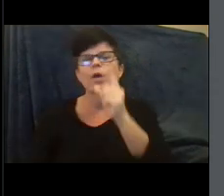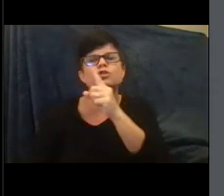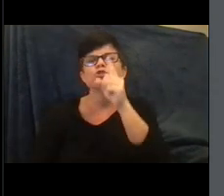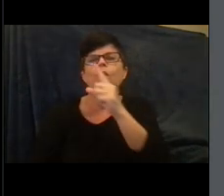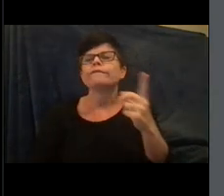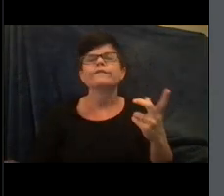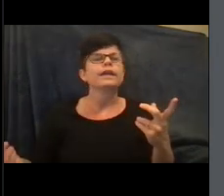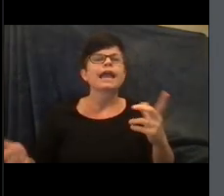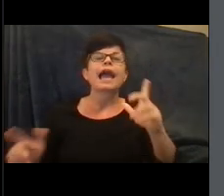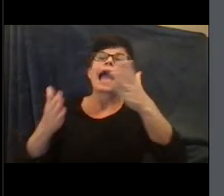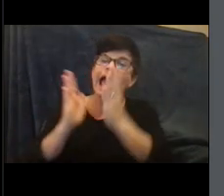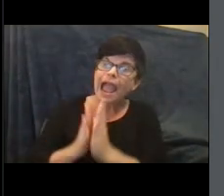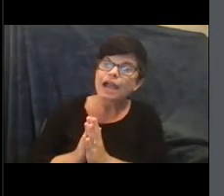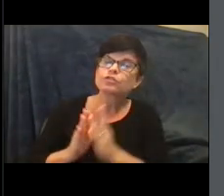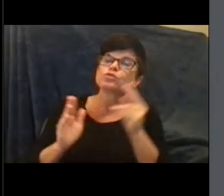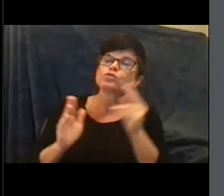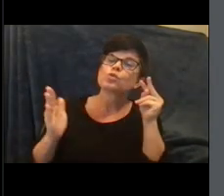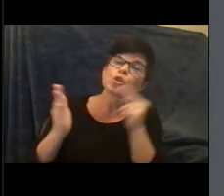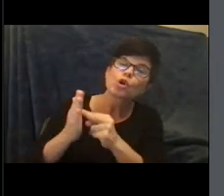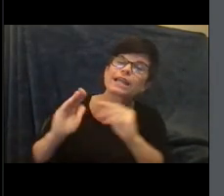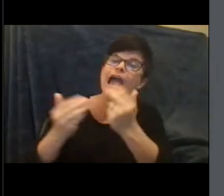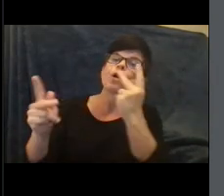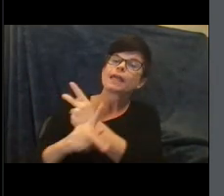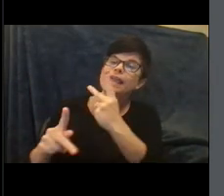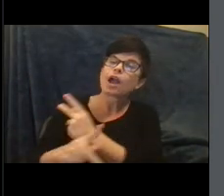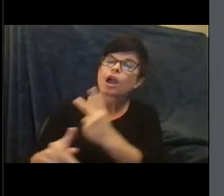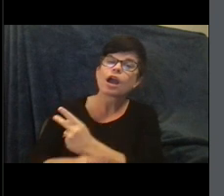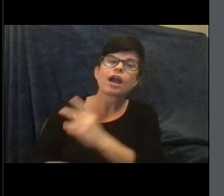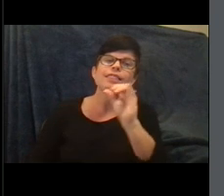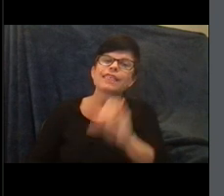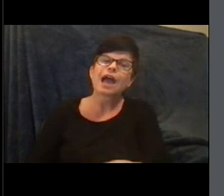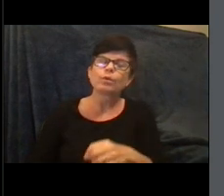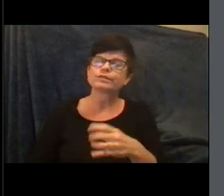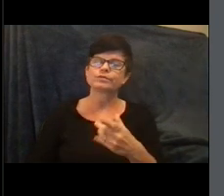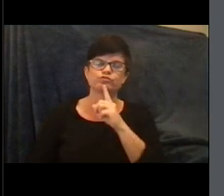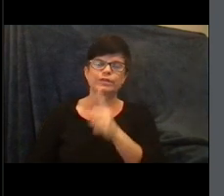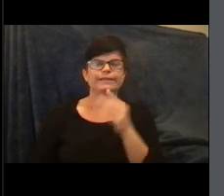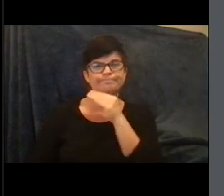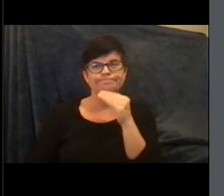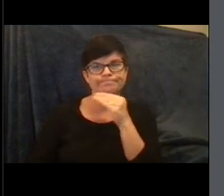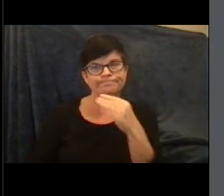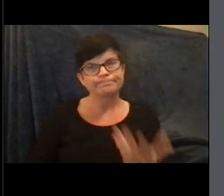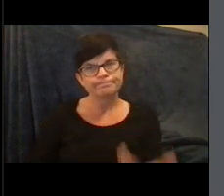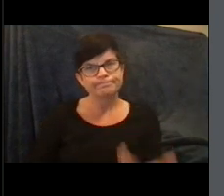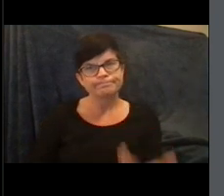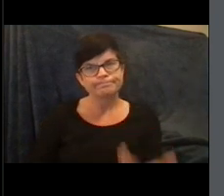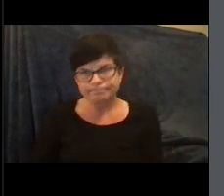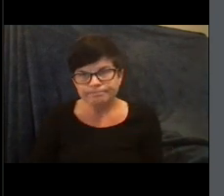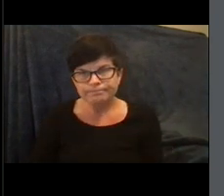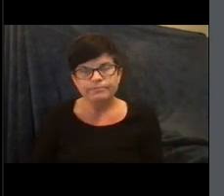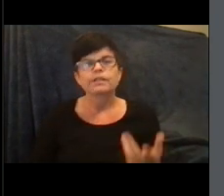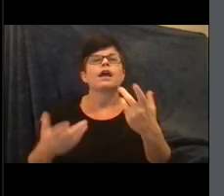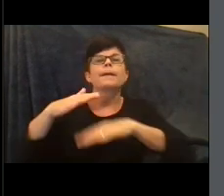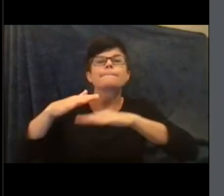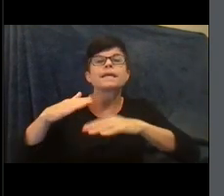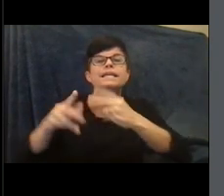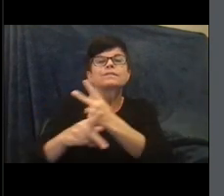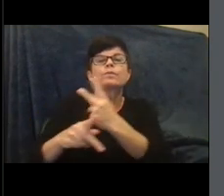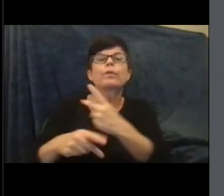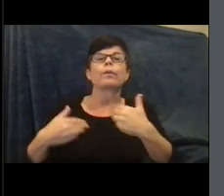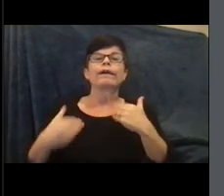you to look at how the calculations were done. That was pure hoodoo. I mean, there are basic equations you can use, but we've got fancy. We